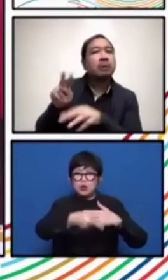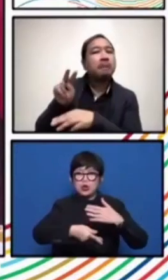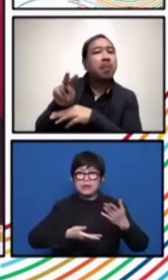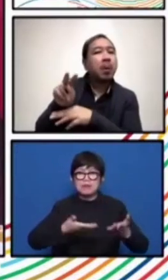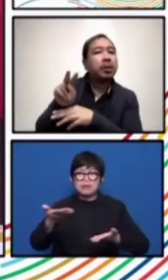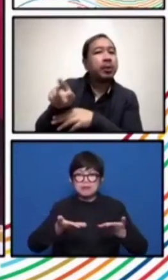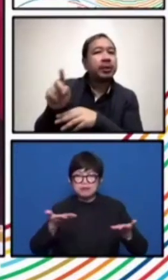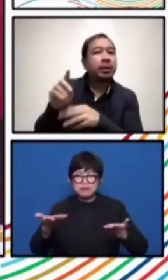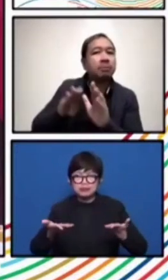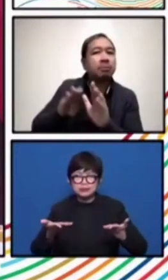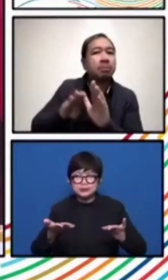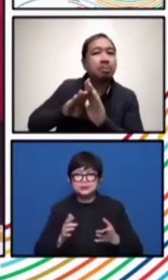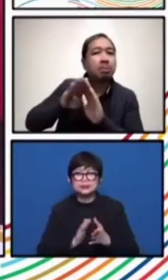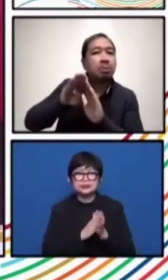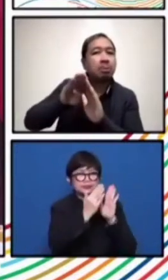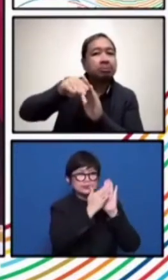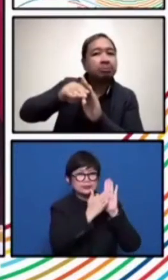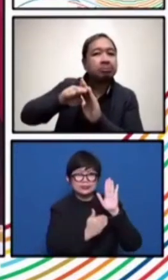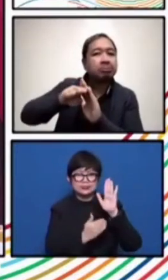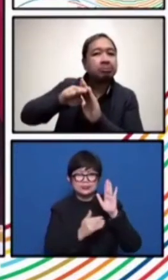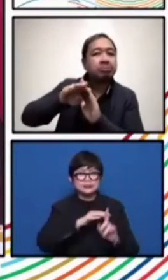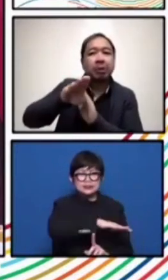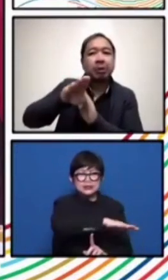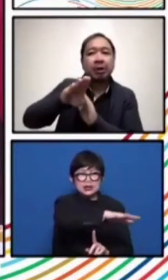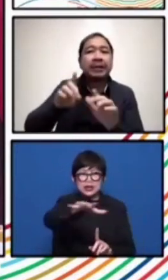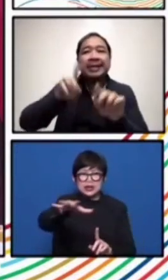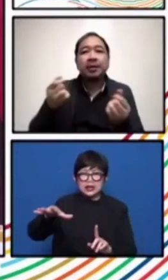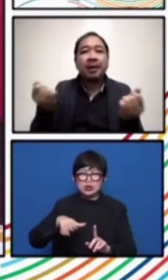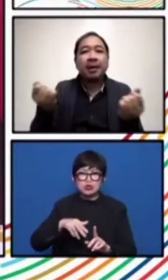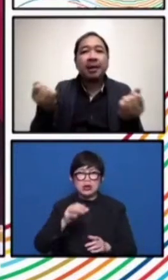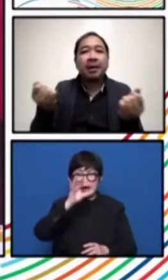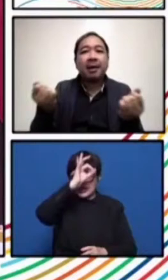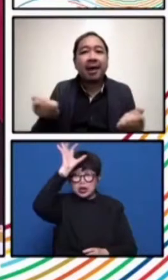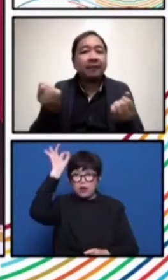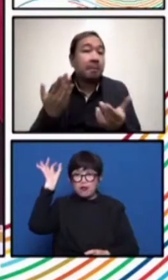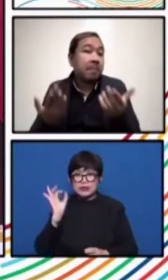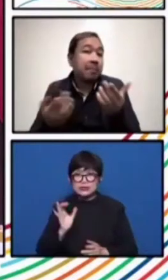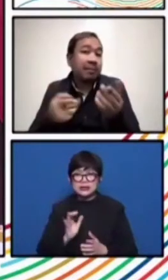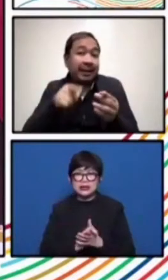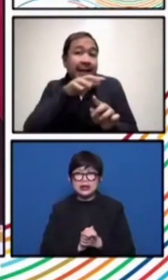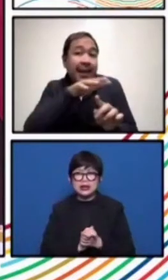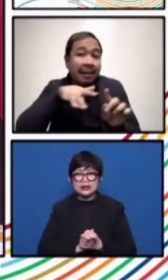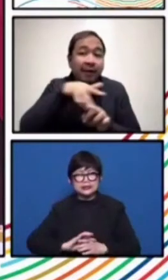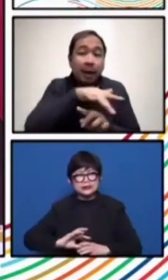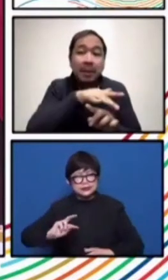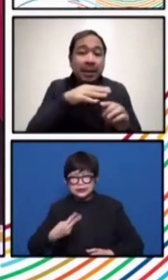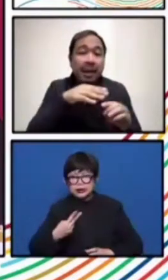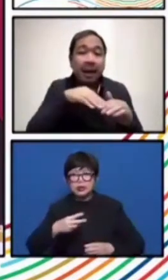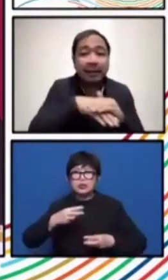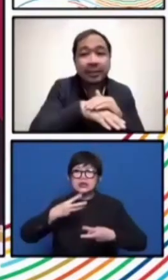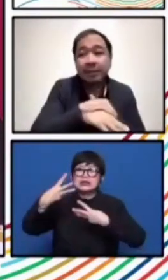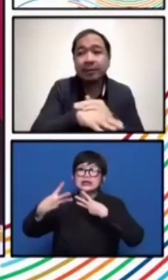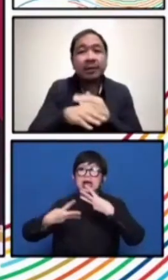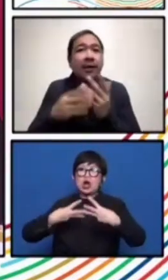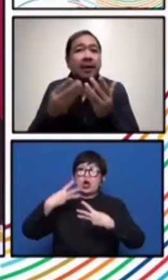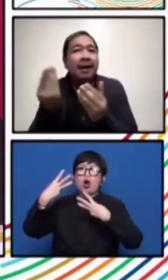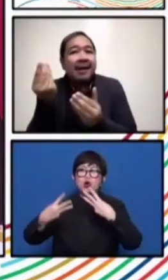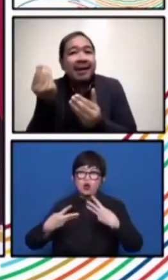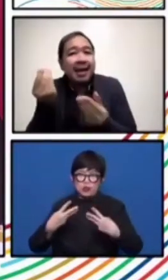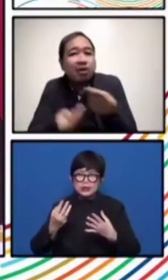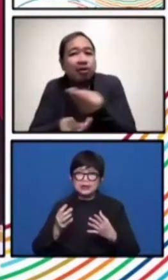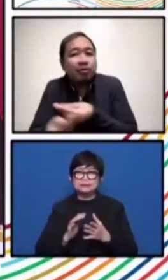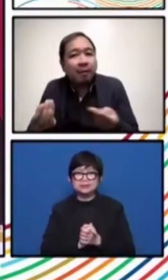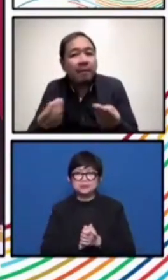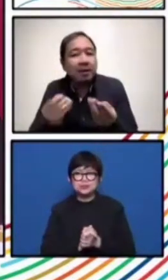in the area of environment or innovation on economic transformation we have also